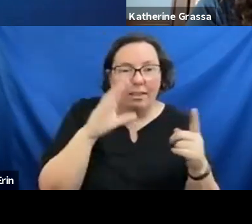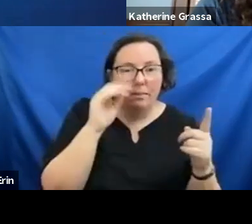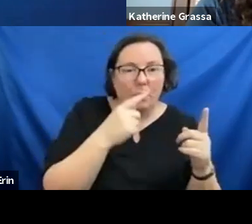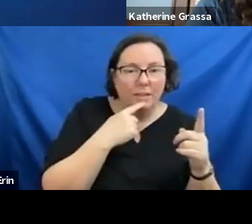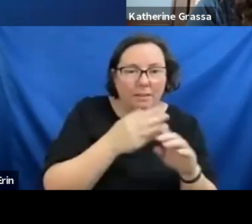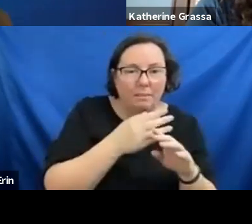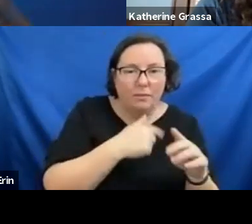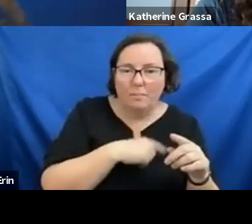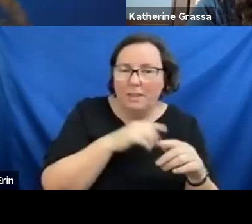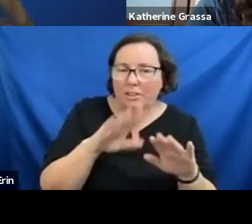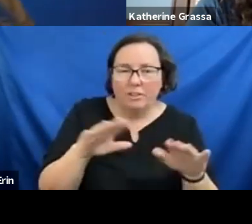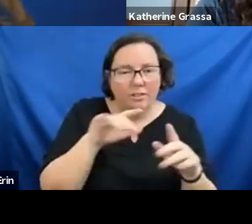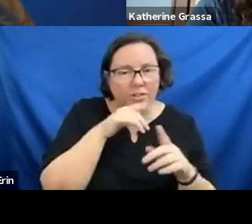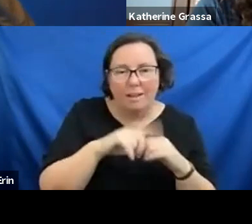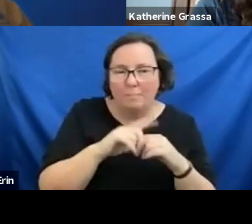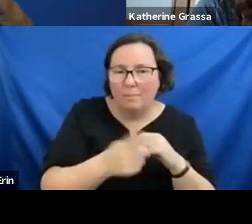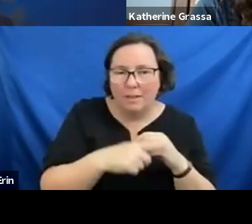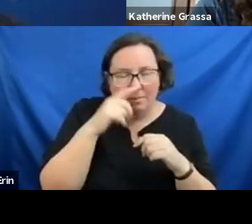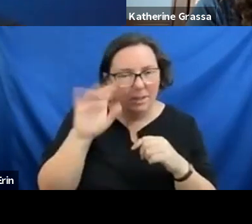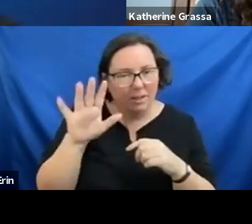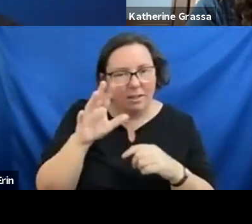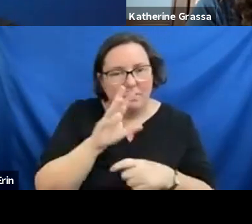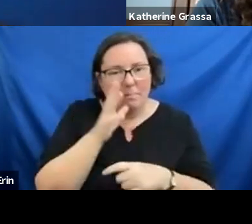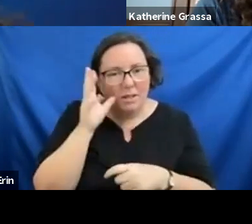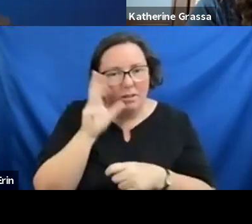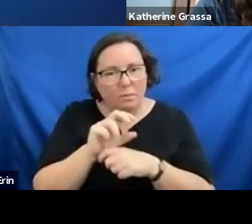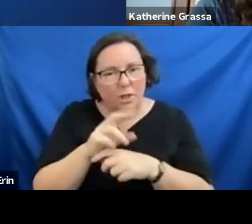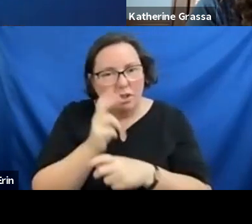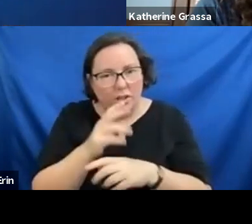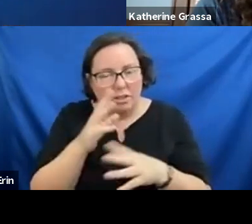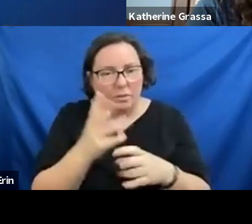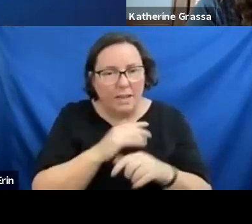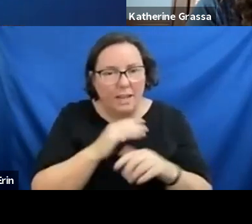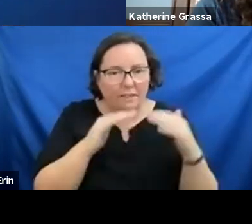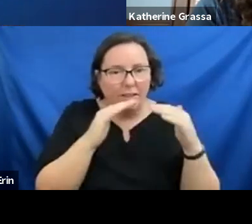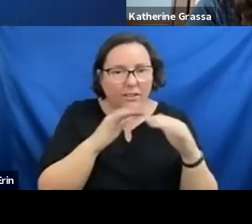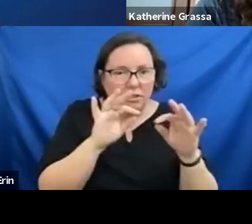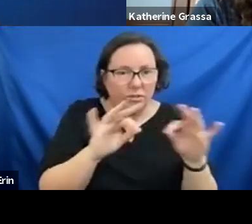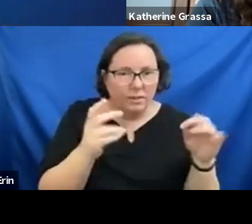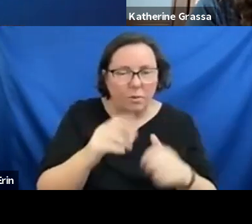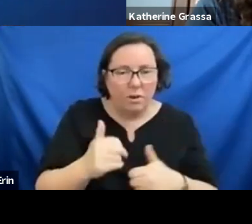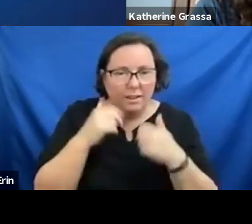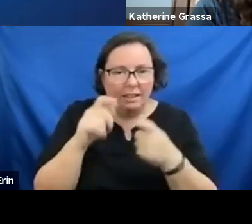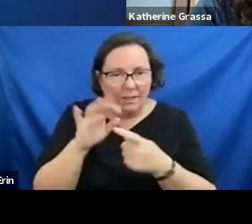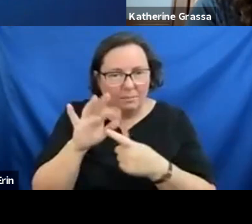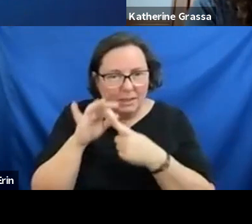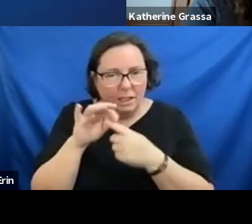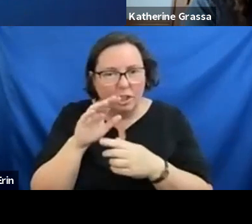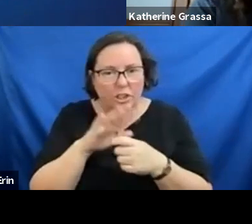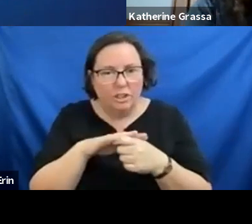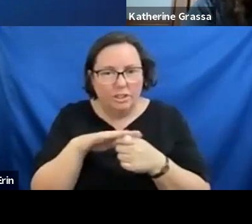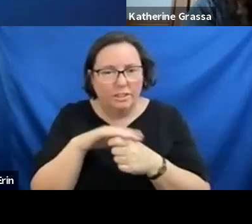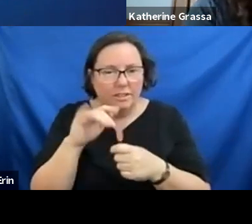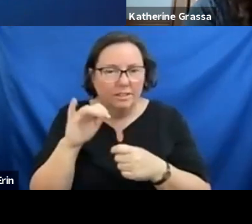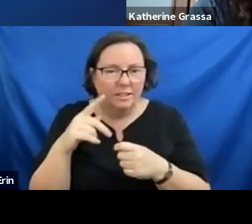penalized because their parents work hard to earn advanced degrees or live in a particular neighborhood.